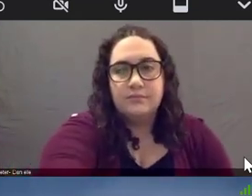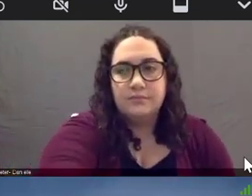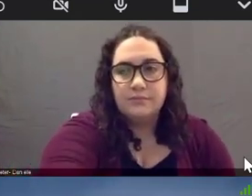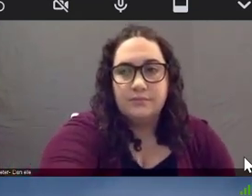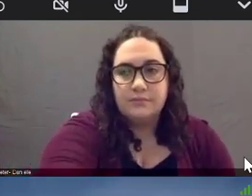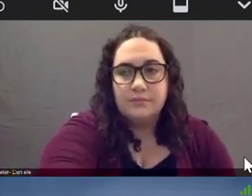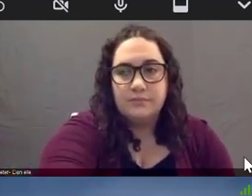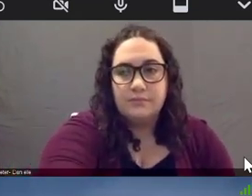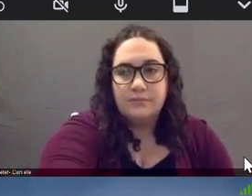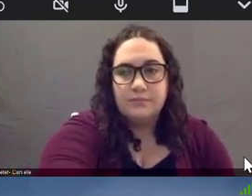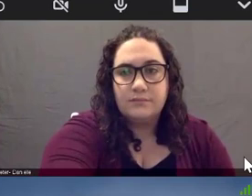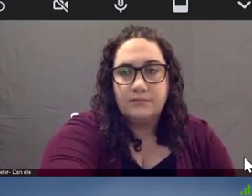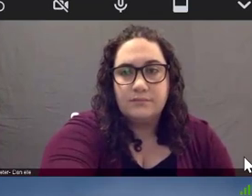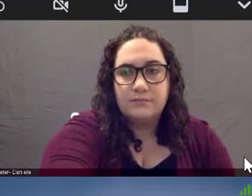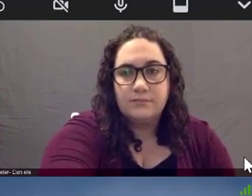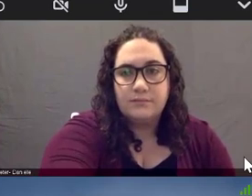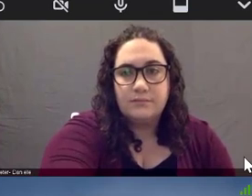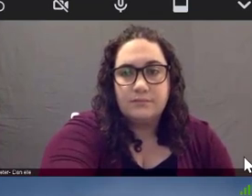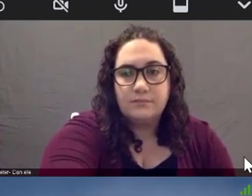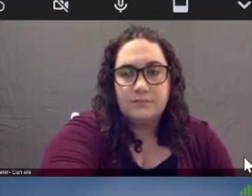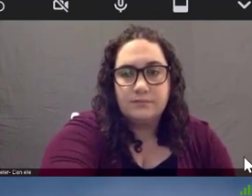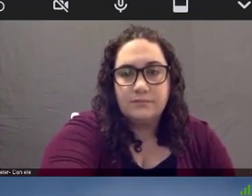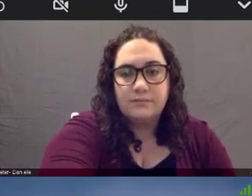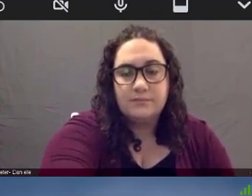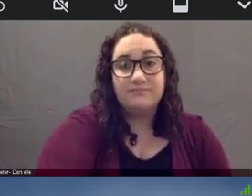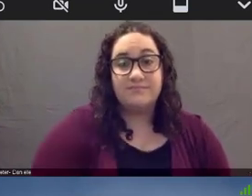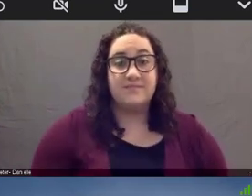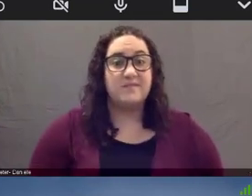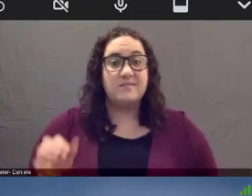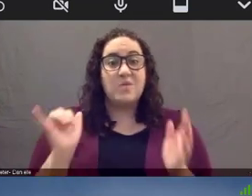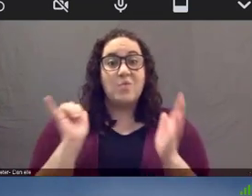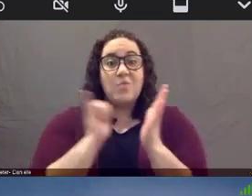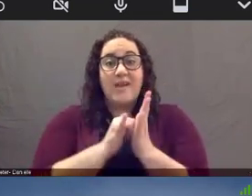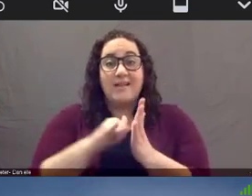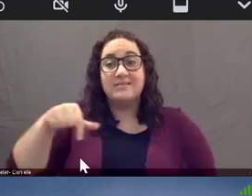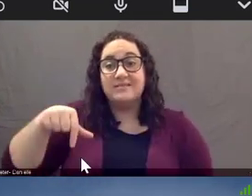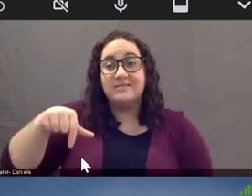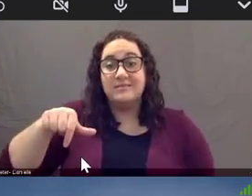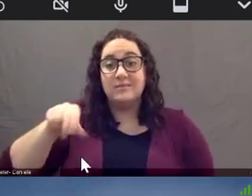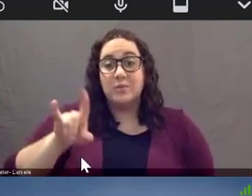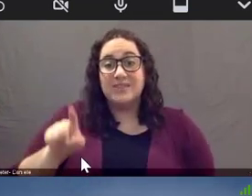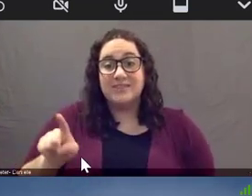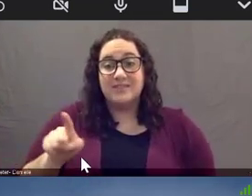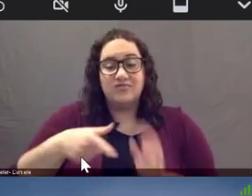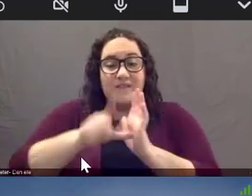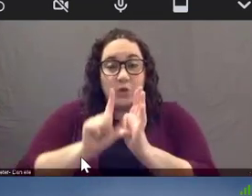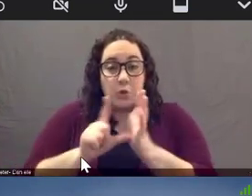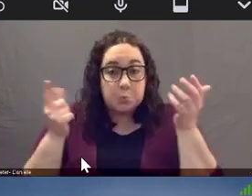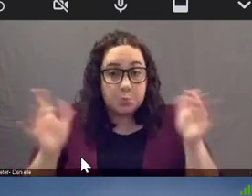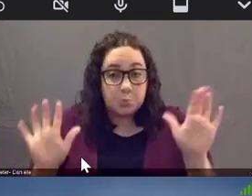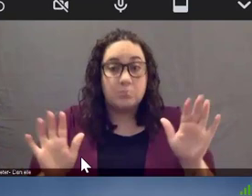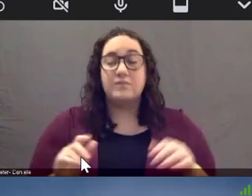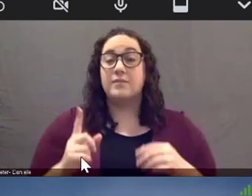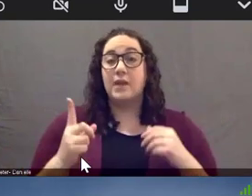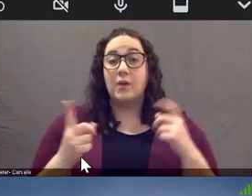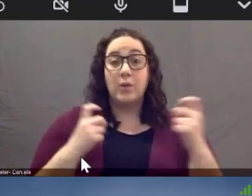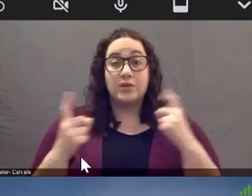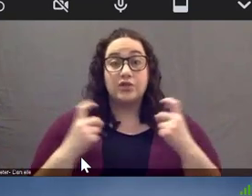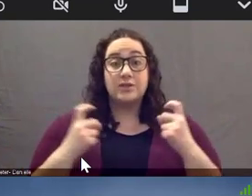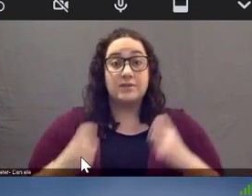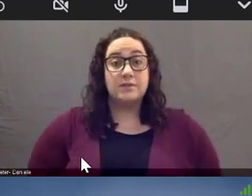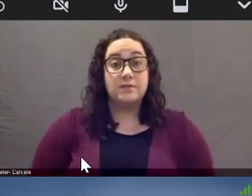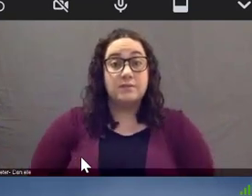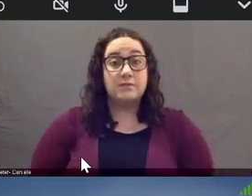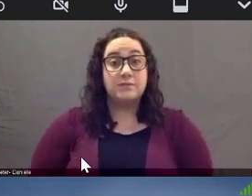So that concludes the quiz review. Does anyone have questions about this quiz?